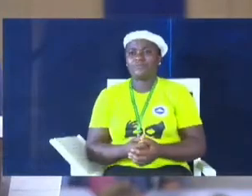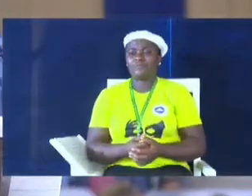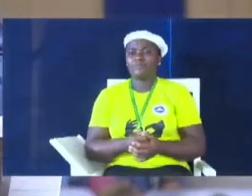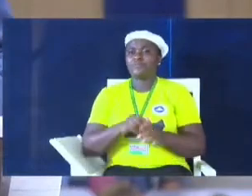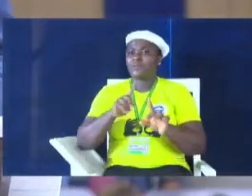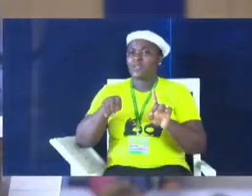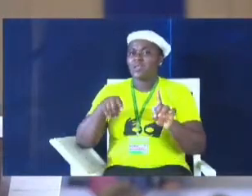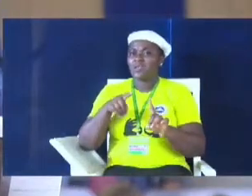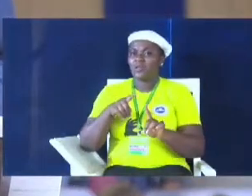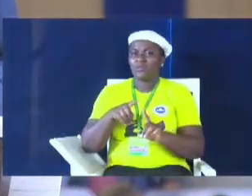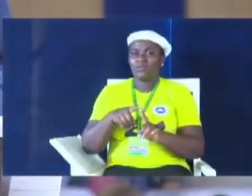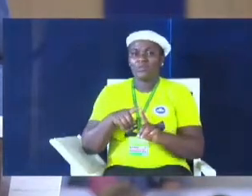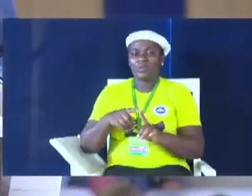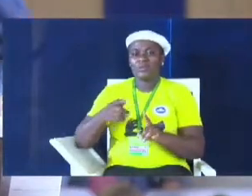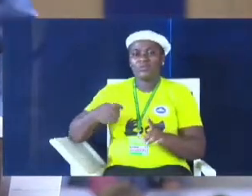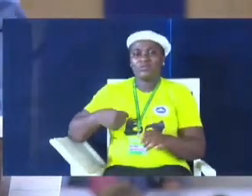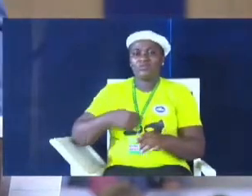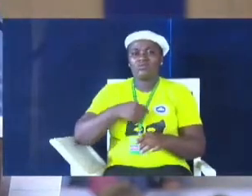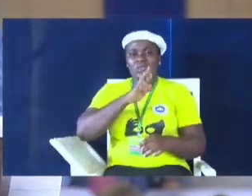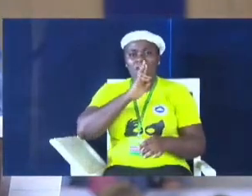When we were up north, where we were serving